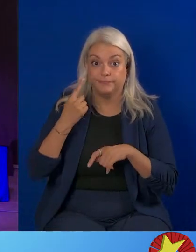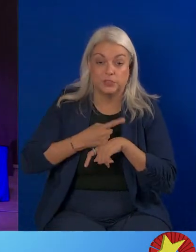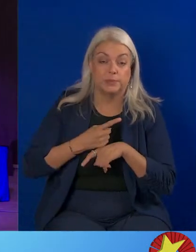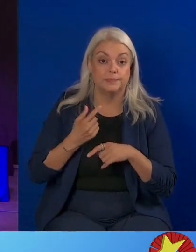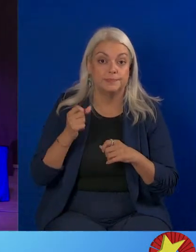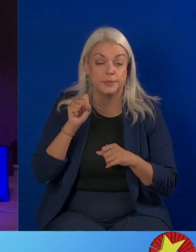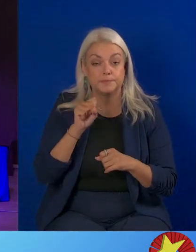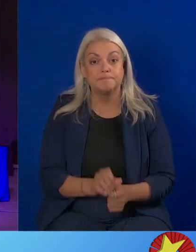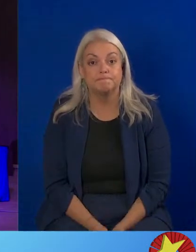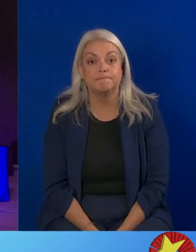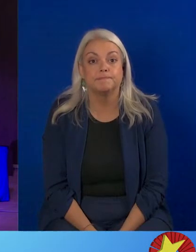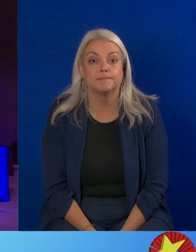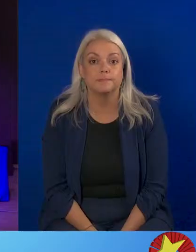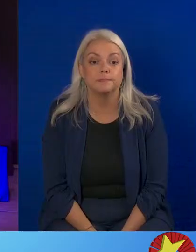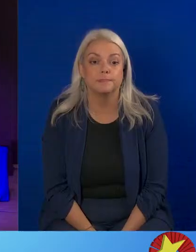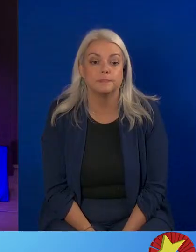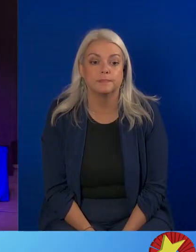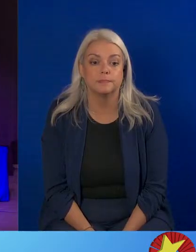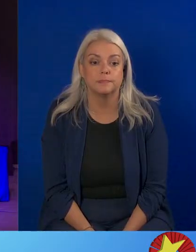questions.